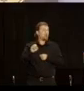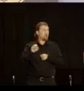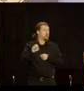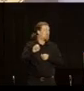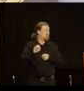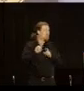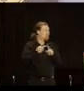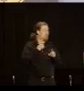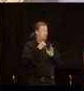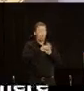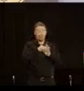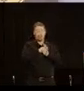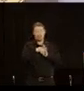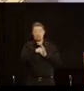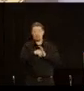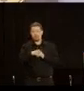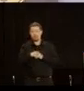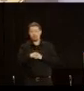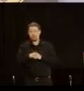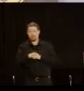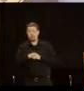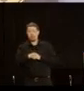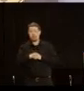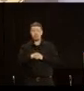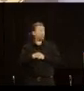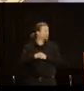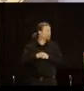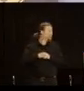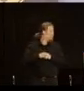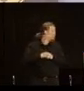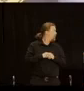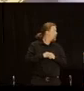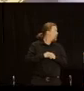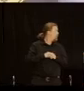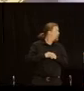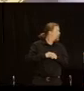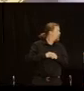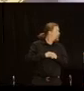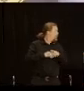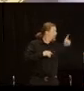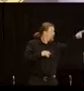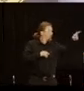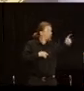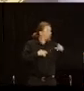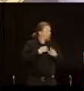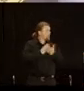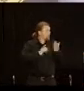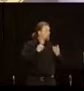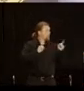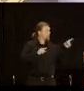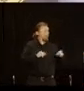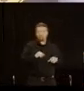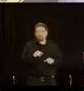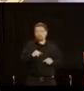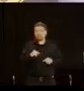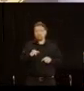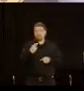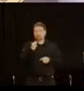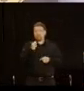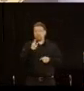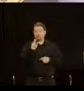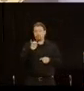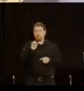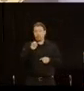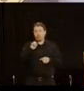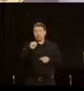Harrison? All right, well, I hope so. Oh, okay, over there, excellent. So Harrison has been working